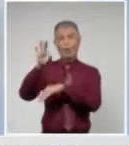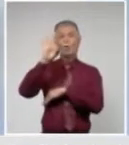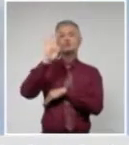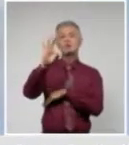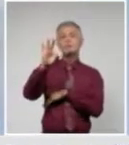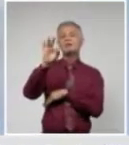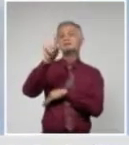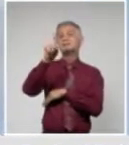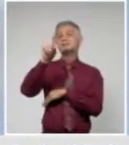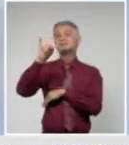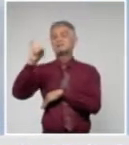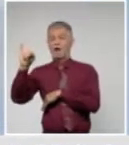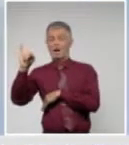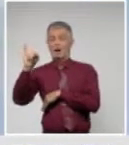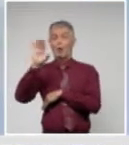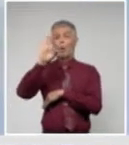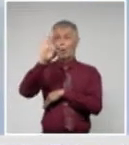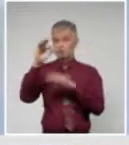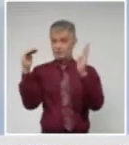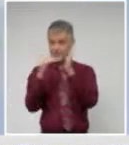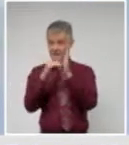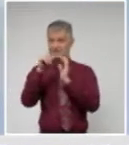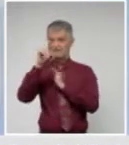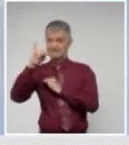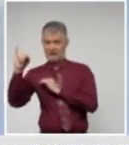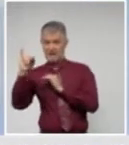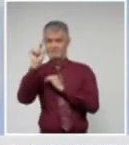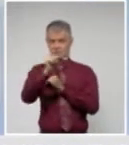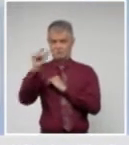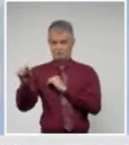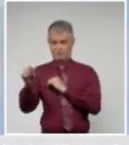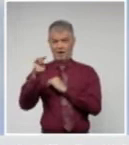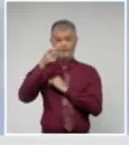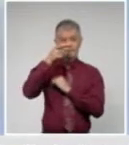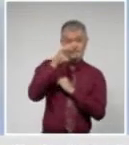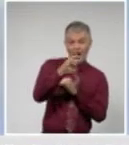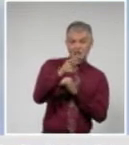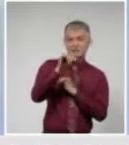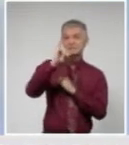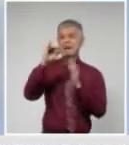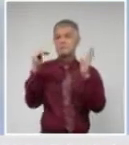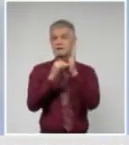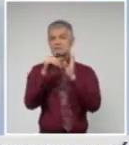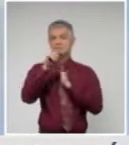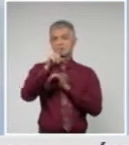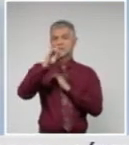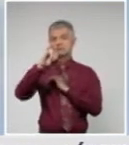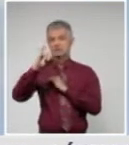Today, 8,016 people are hospitalized in Cuba.